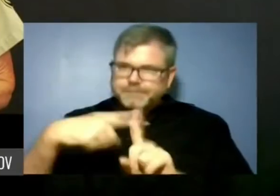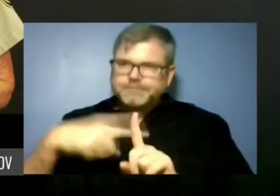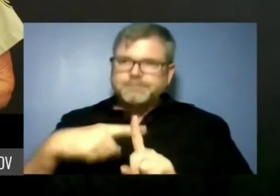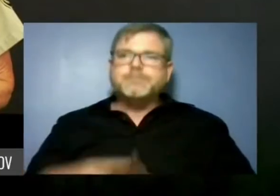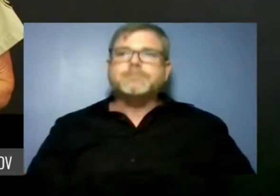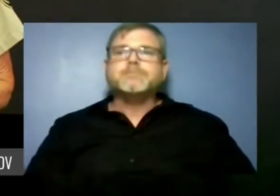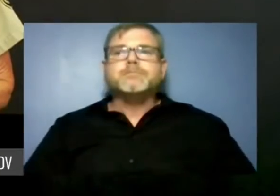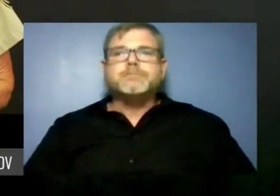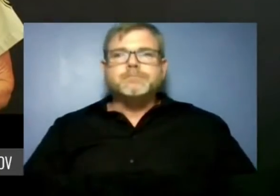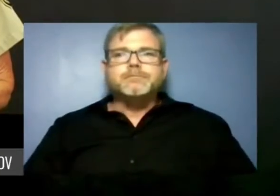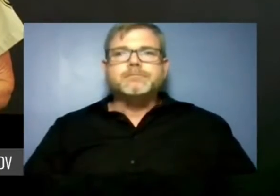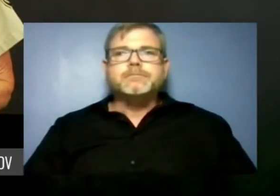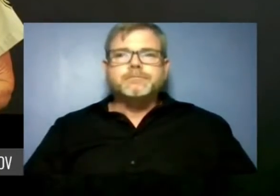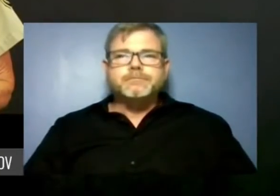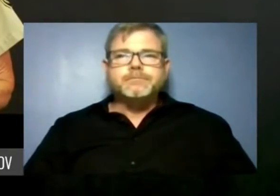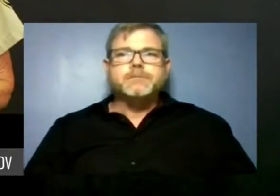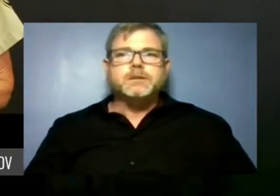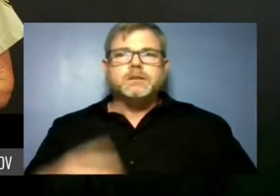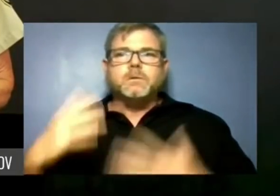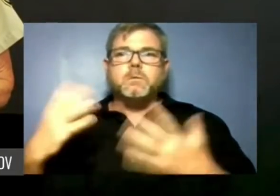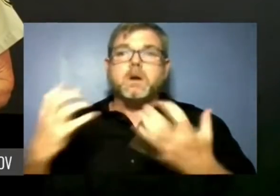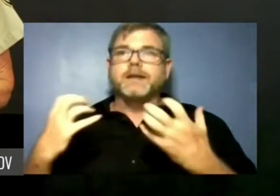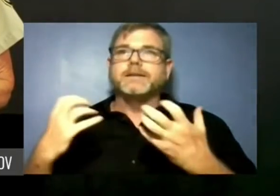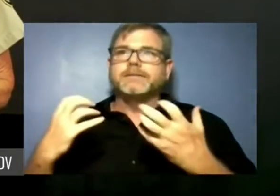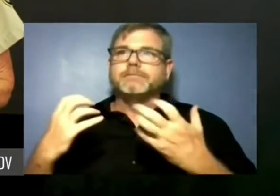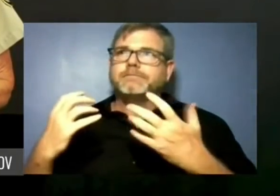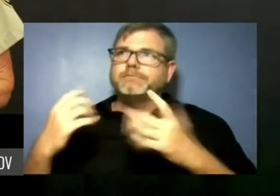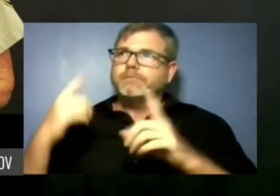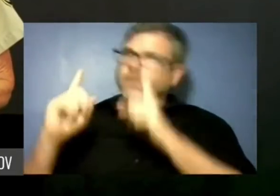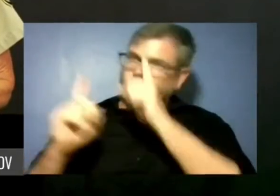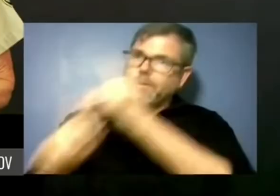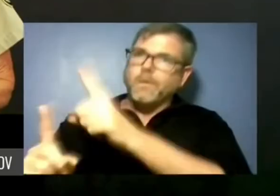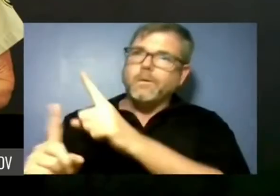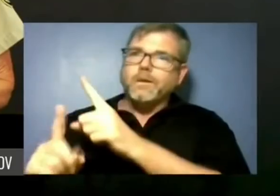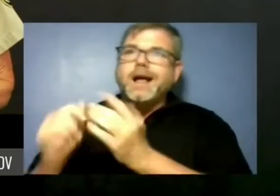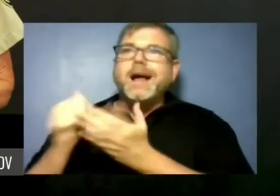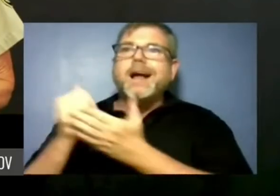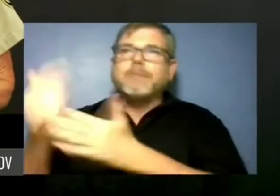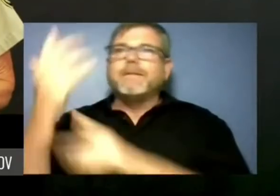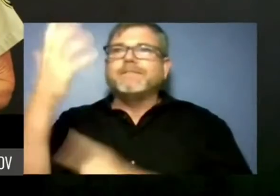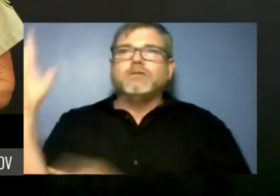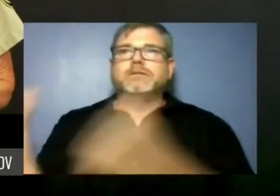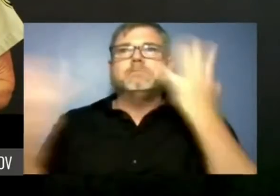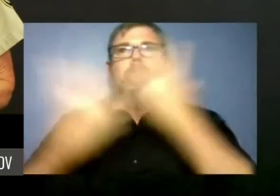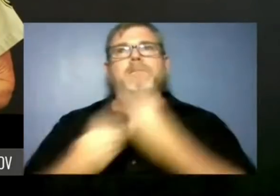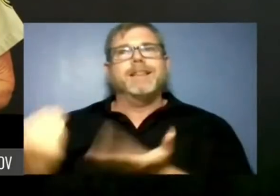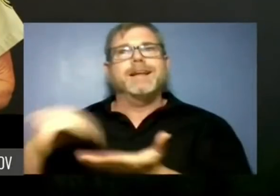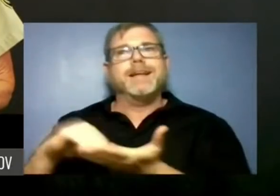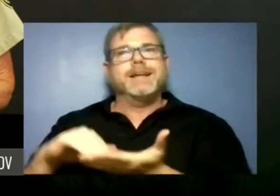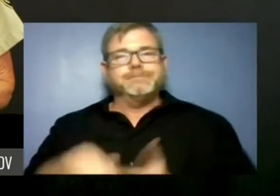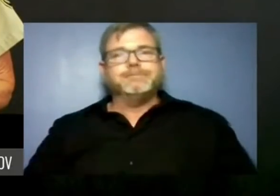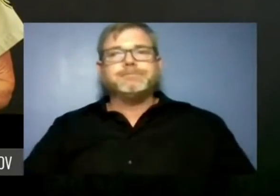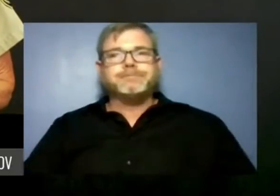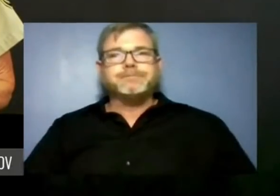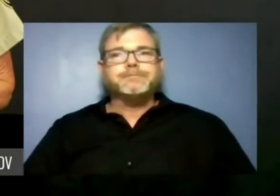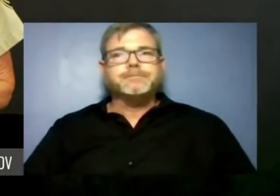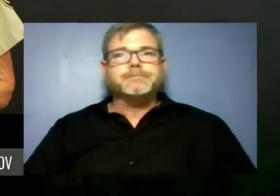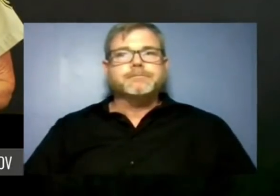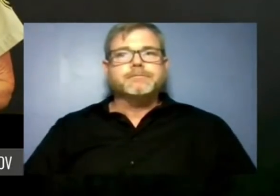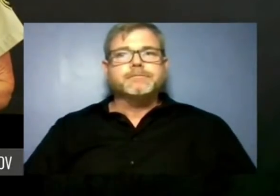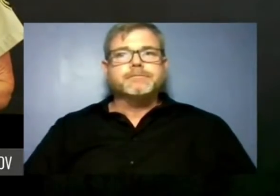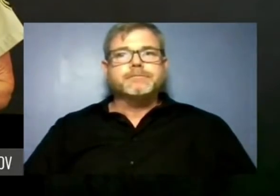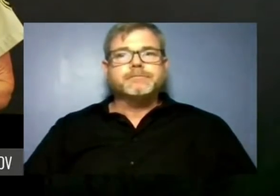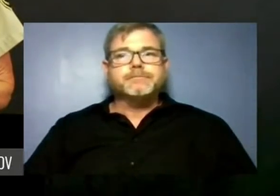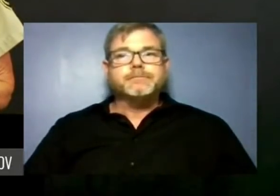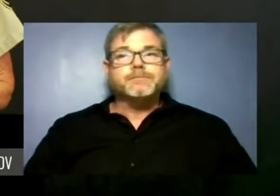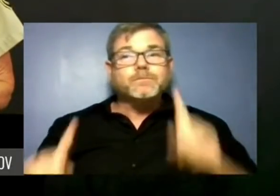those short statements for you tonight. I really hope that you are safe when you go out in the forest, and that if